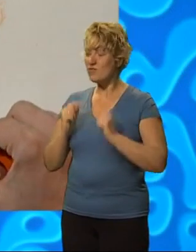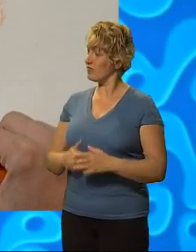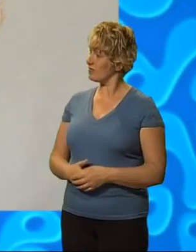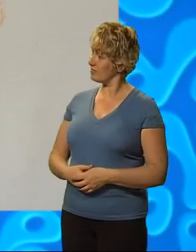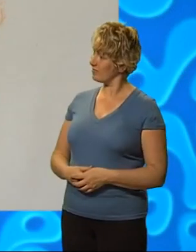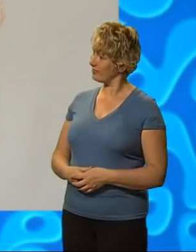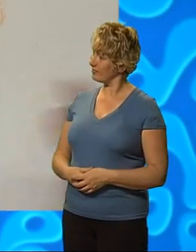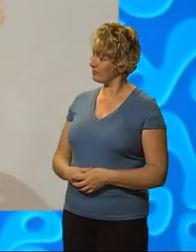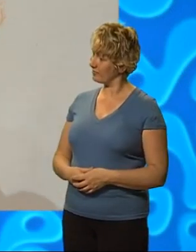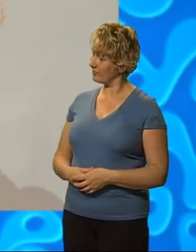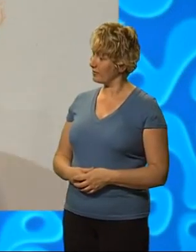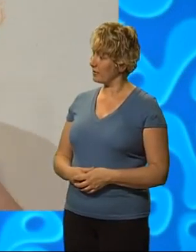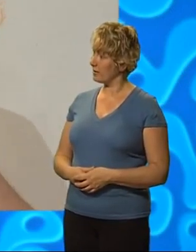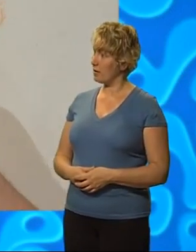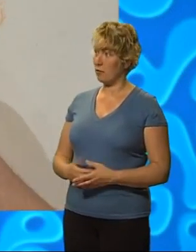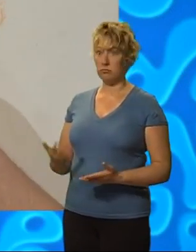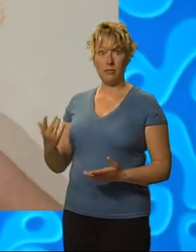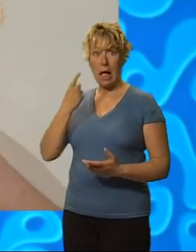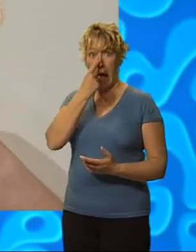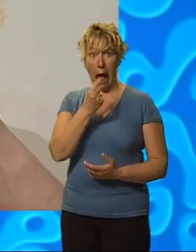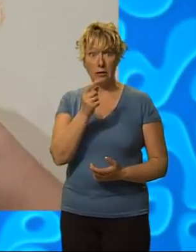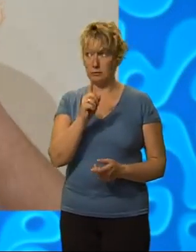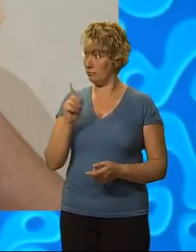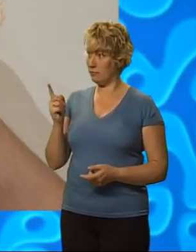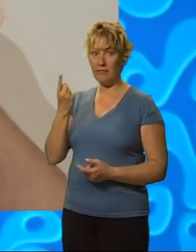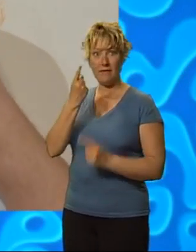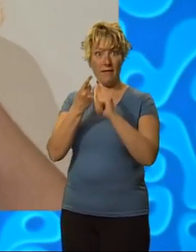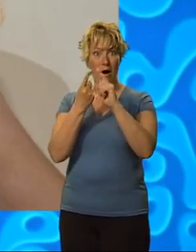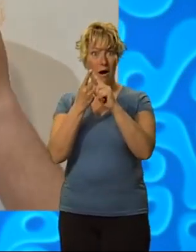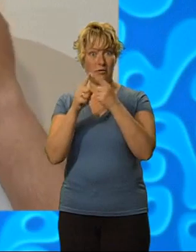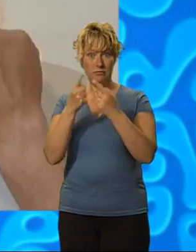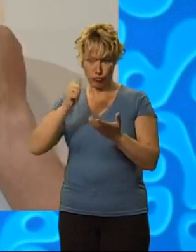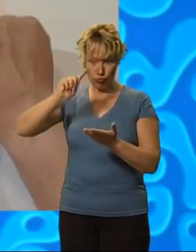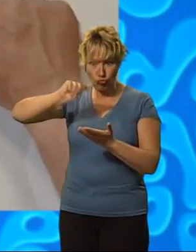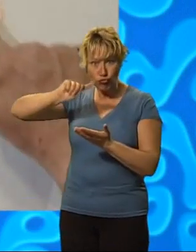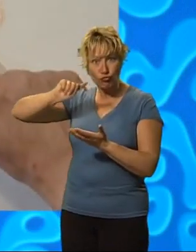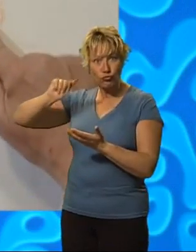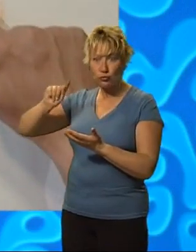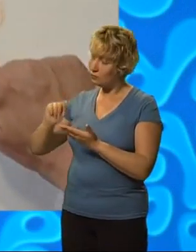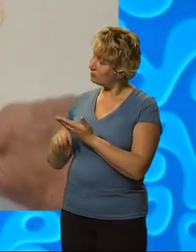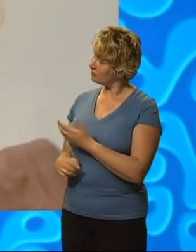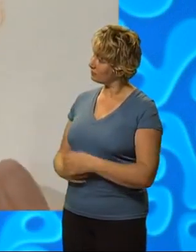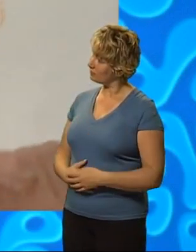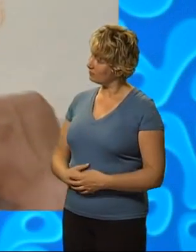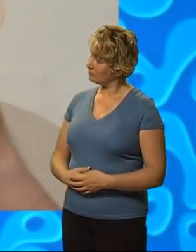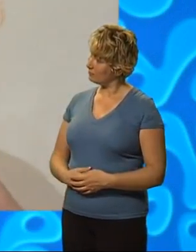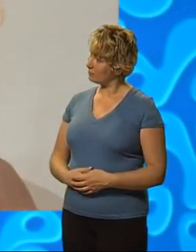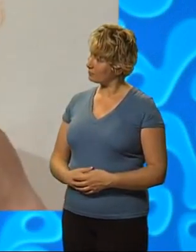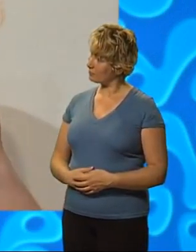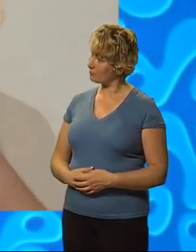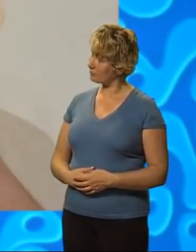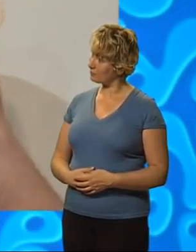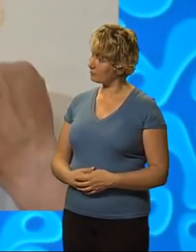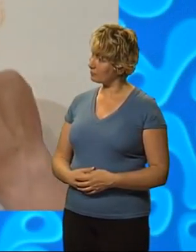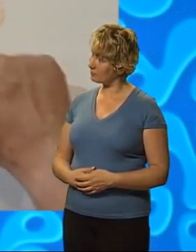edges. And what we can also do is use our fingers and smooth over some